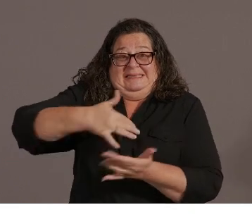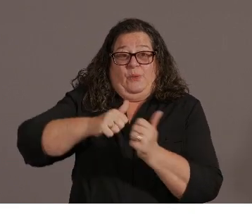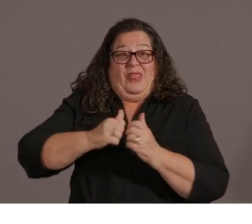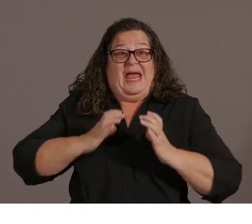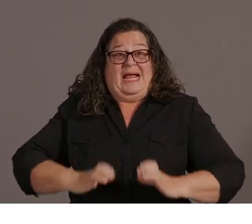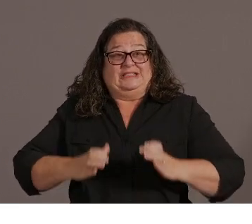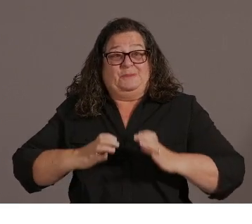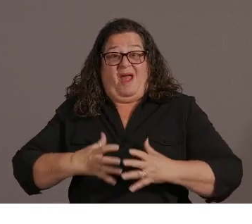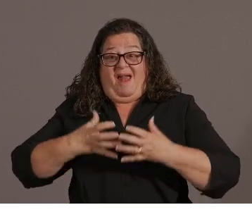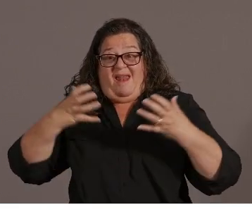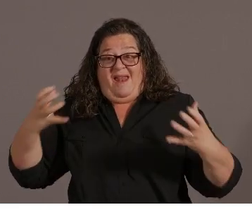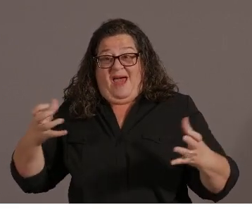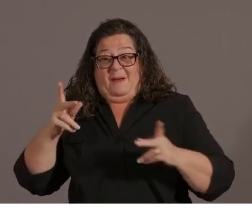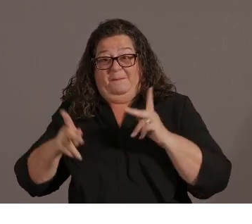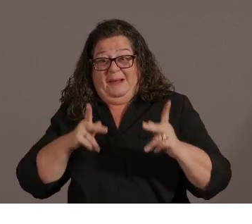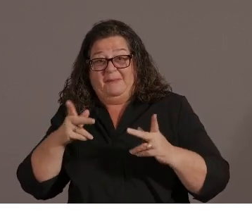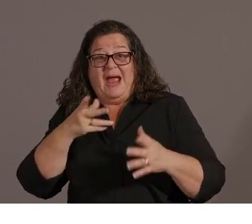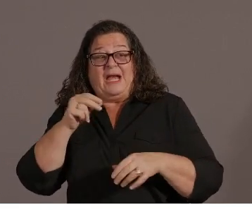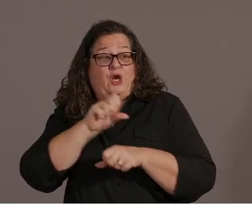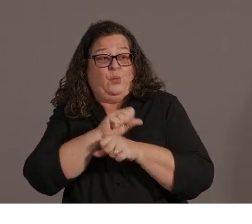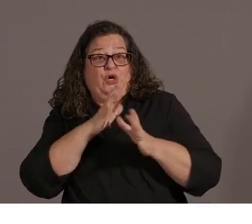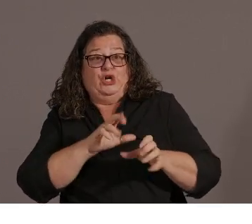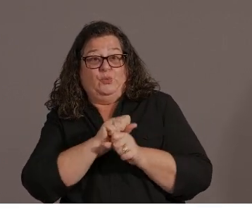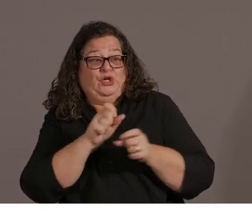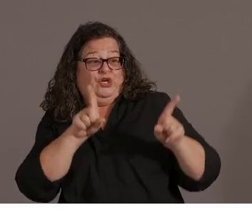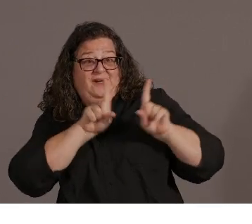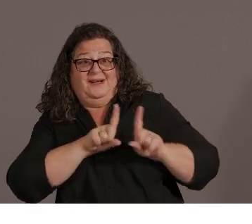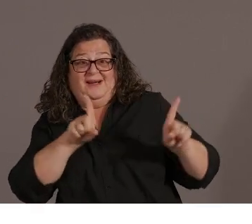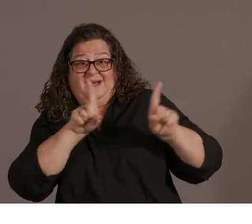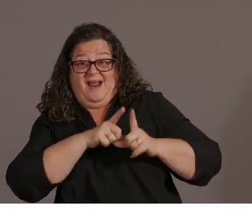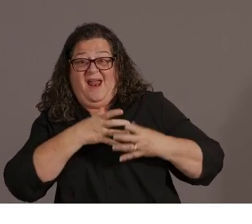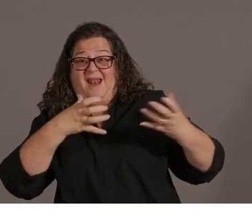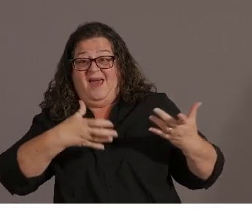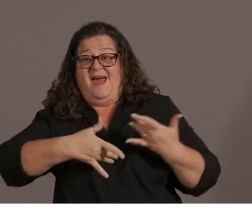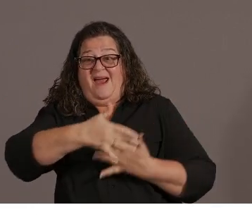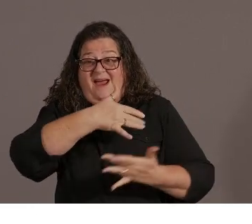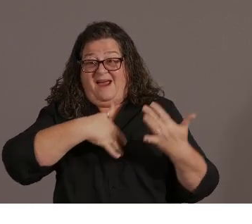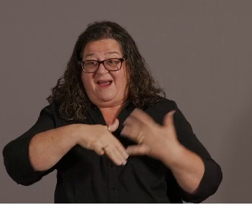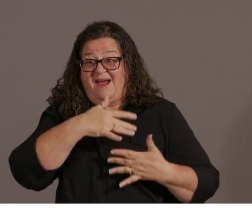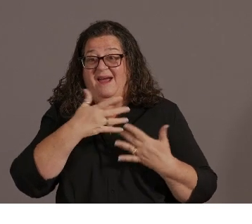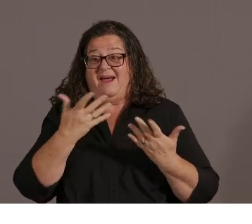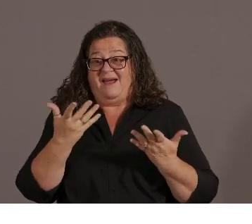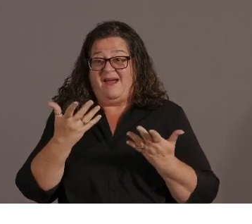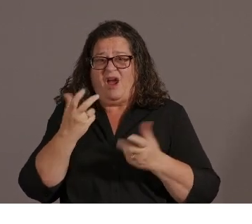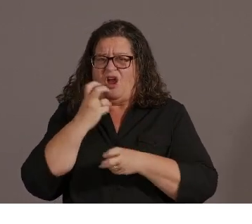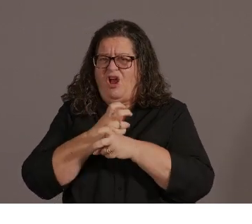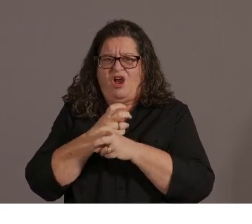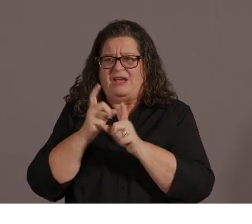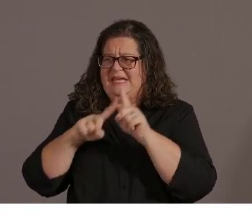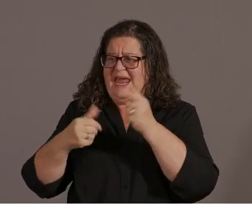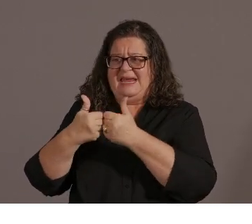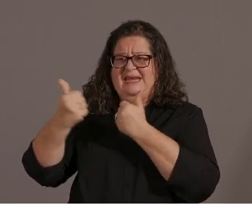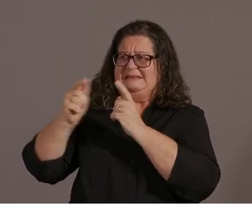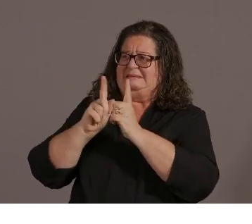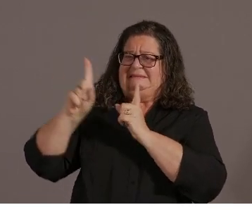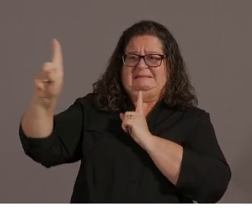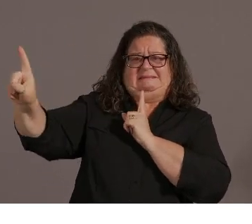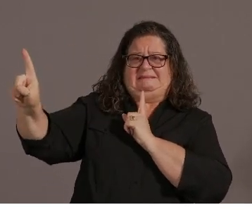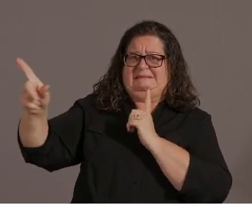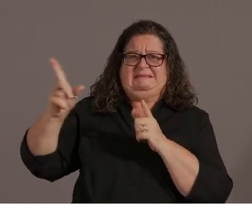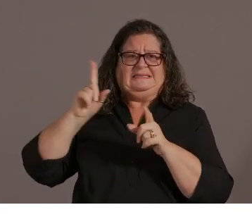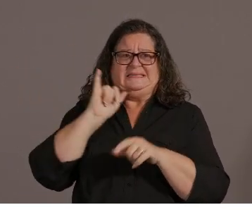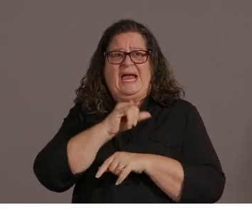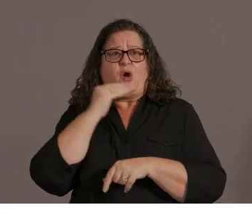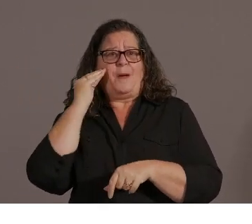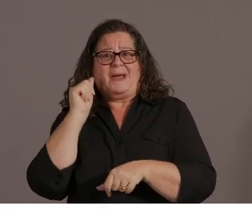coworkers and their jobs cannot be done from a remote location and their job is essential to keeping our communities